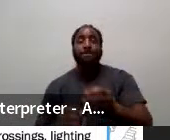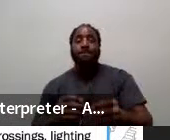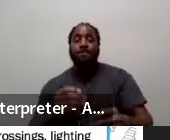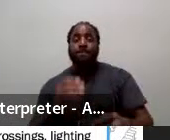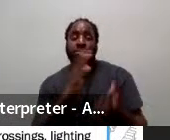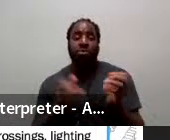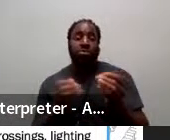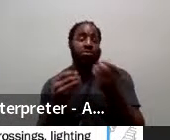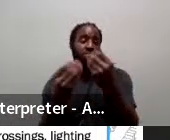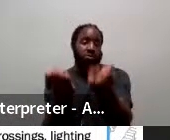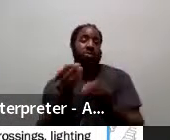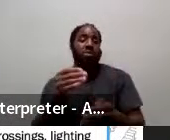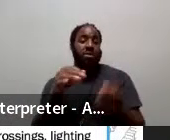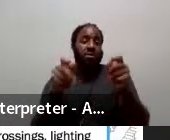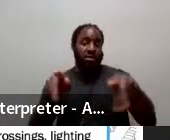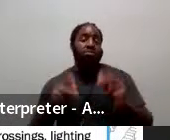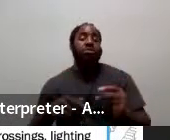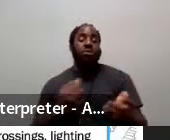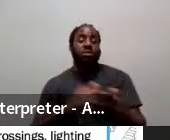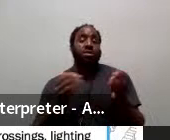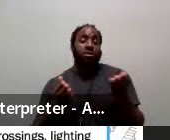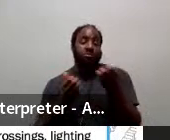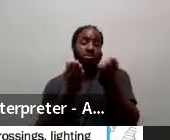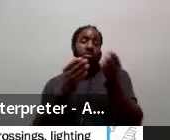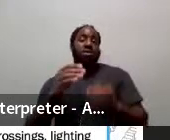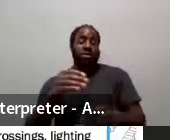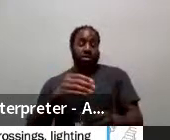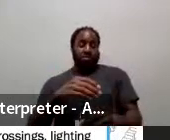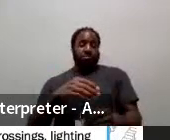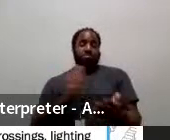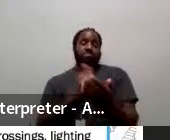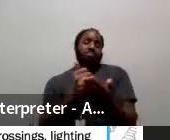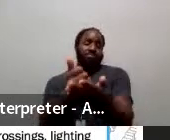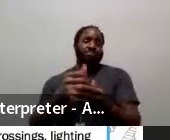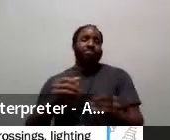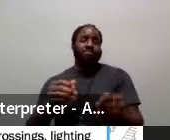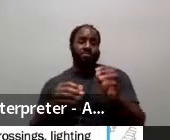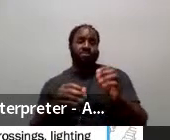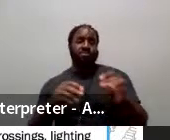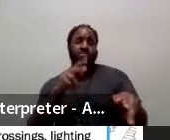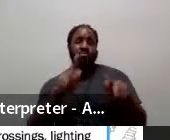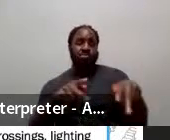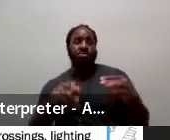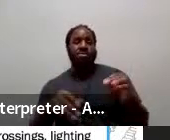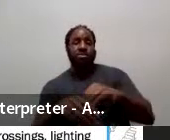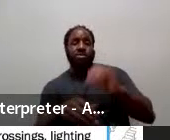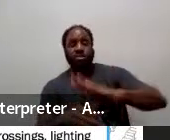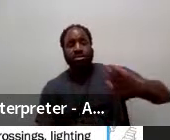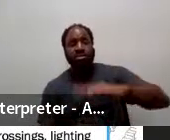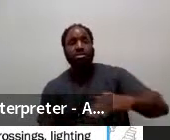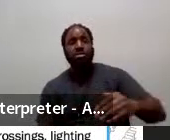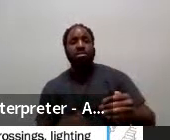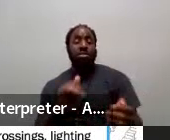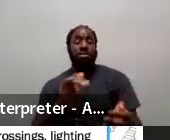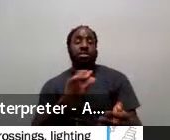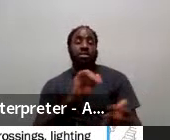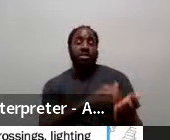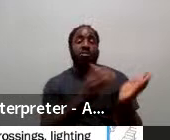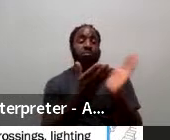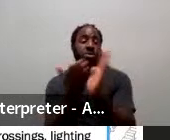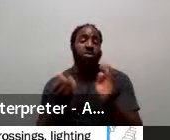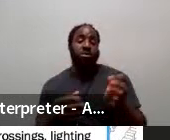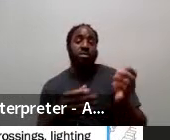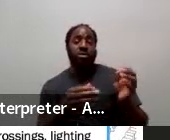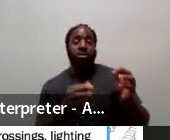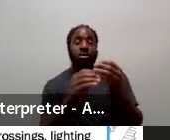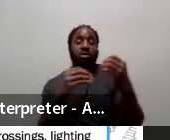the station and area residents, we heard about a desire to bring retail and housing center around that